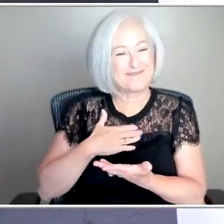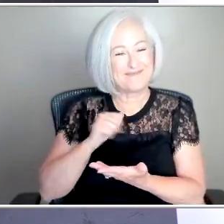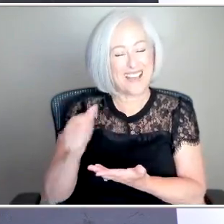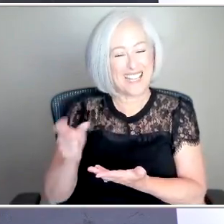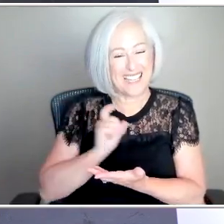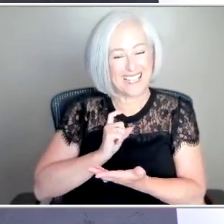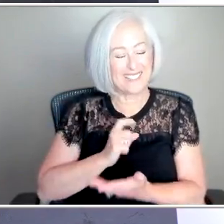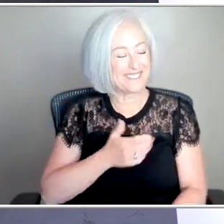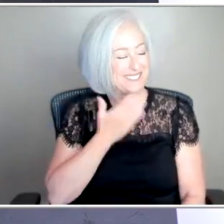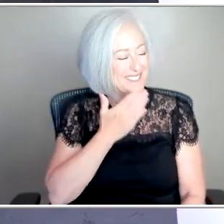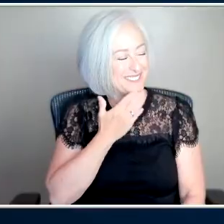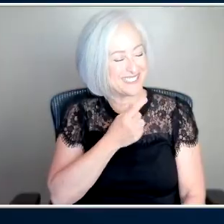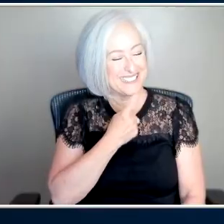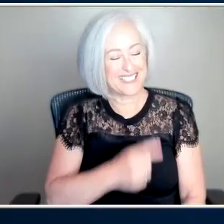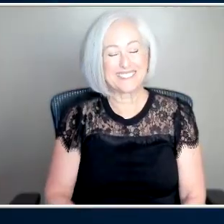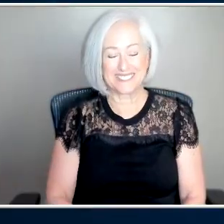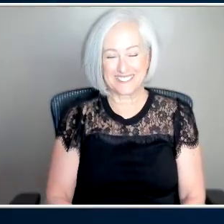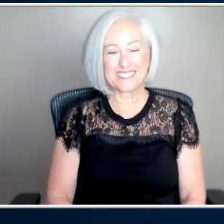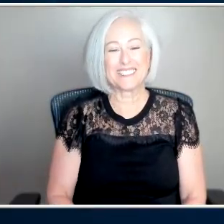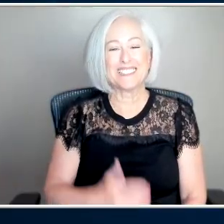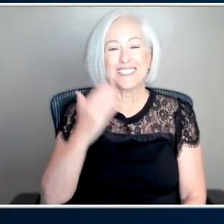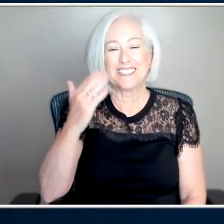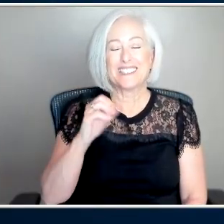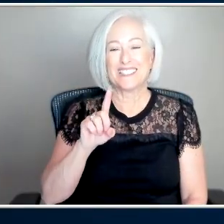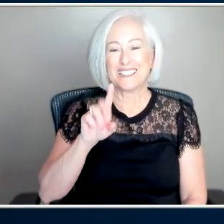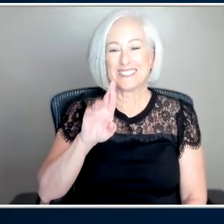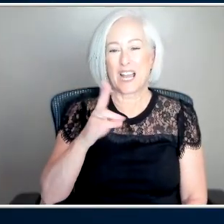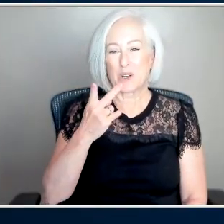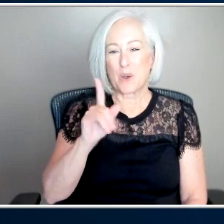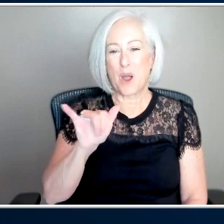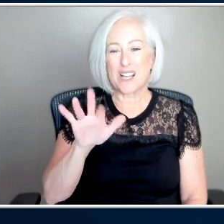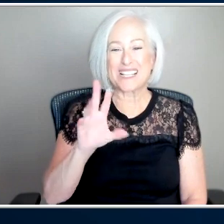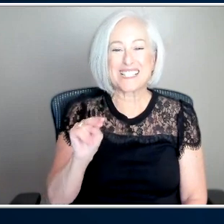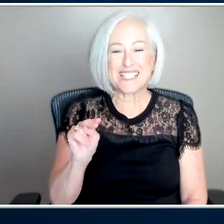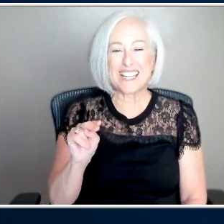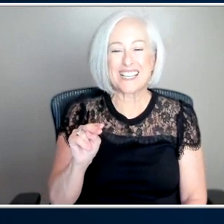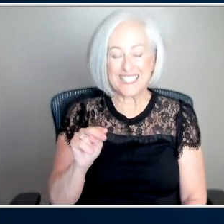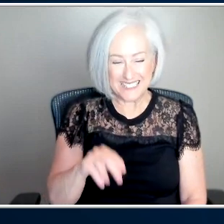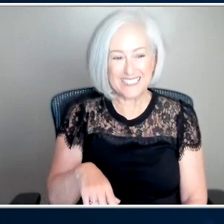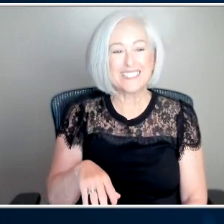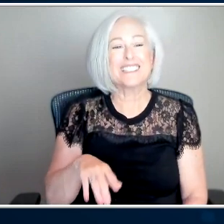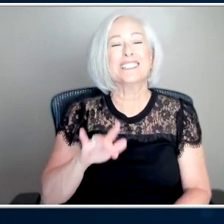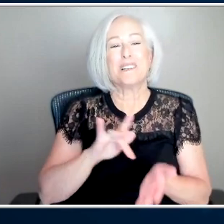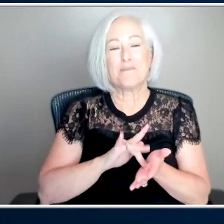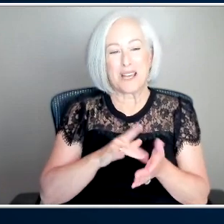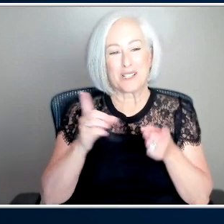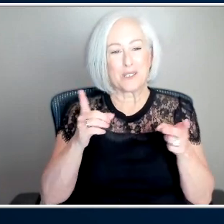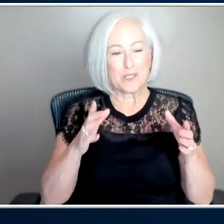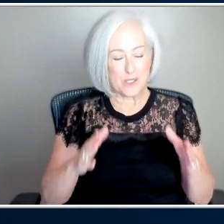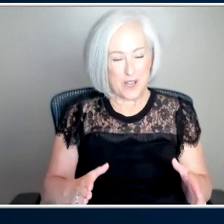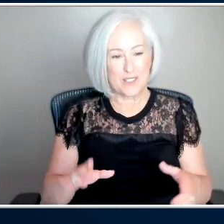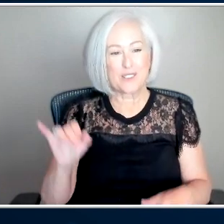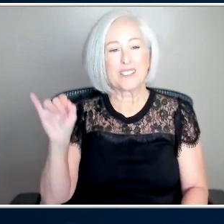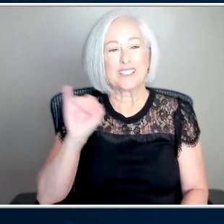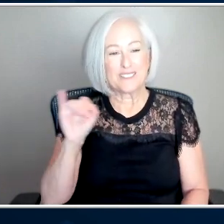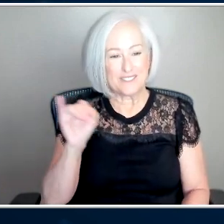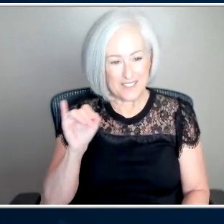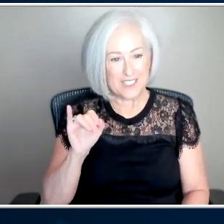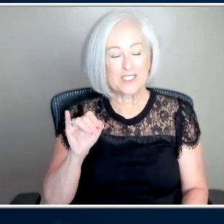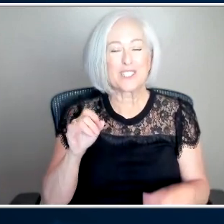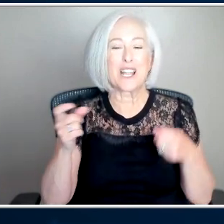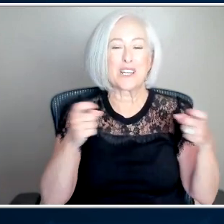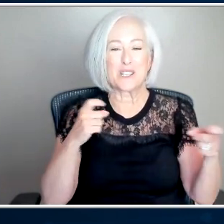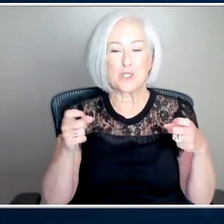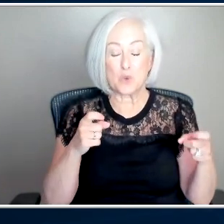said. Let's check in with Dr. Dana Hawkinson, Medical Director of Infection Prevention and Control, still out in Olathe this morning. I guess we'll see you back here